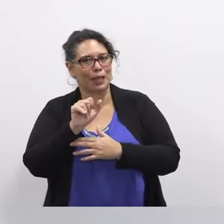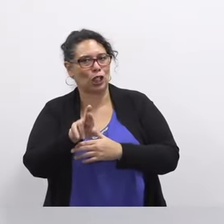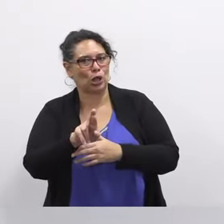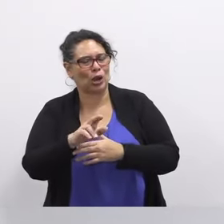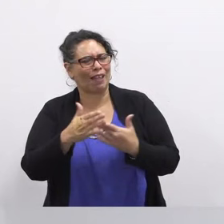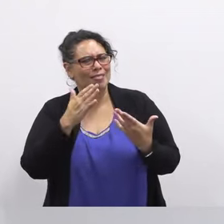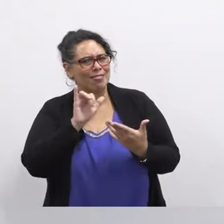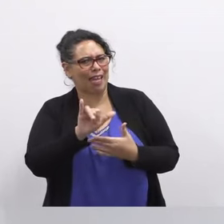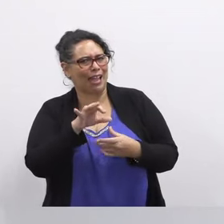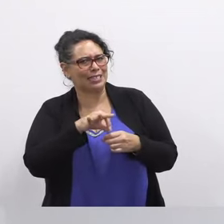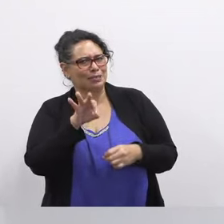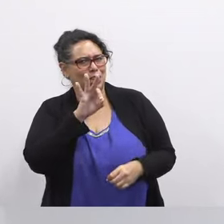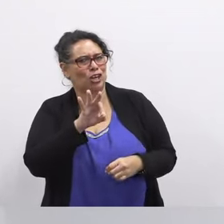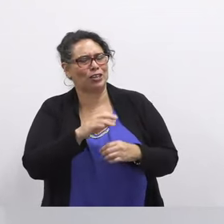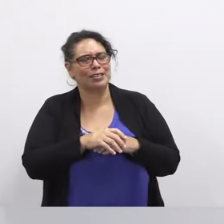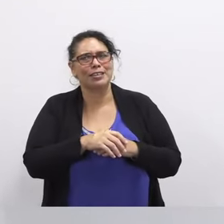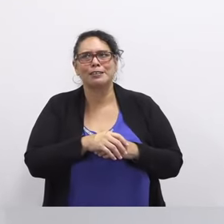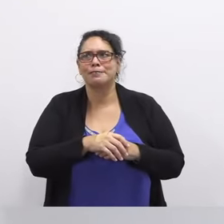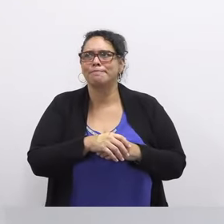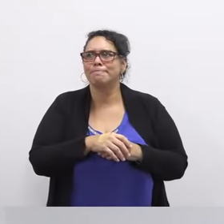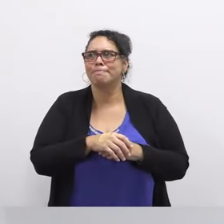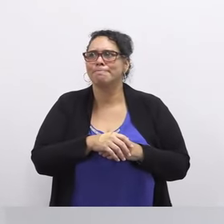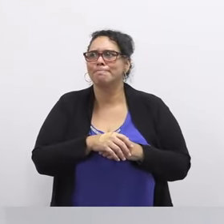spirit, you know, over the weekend,